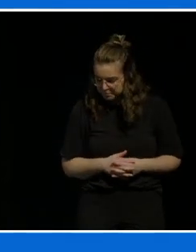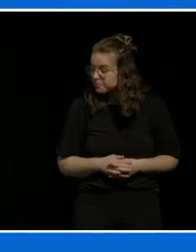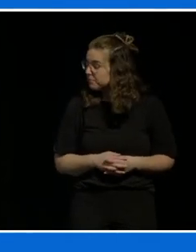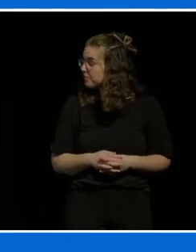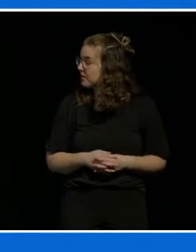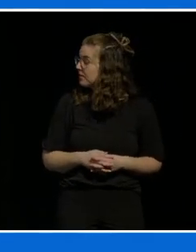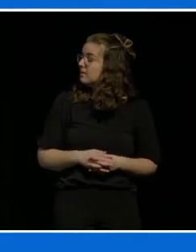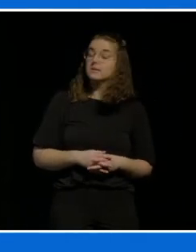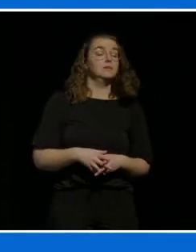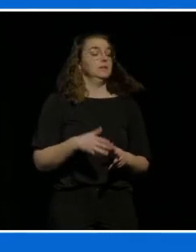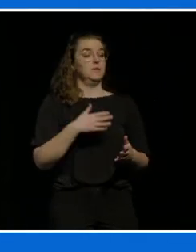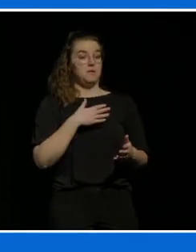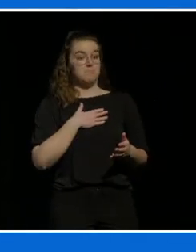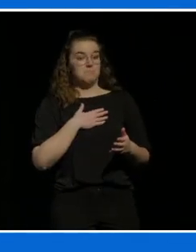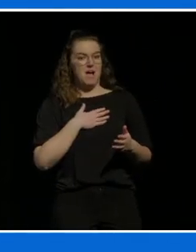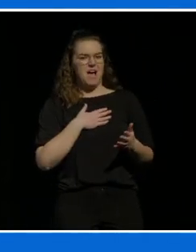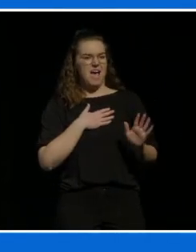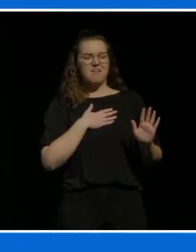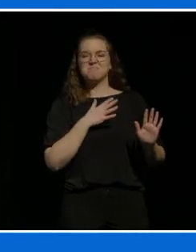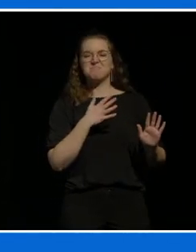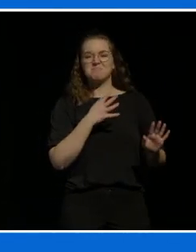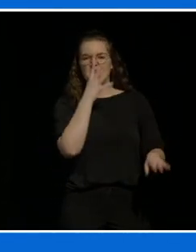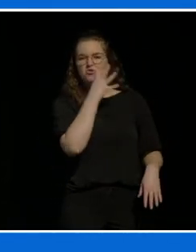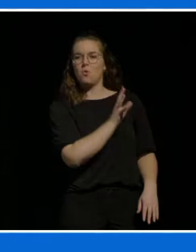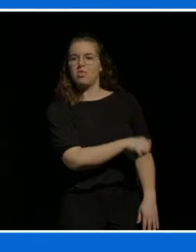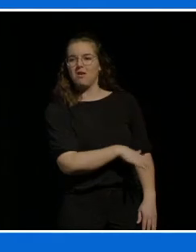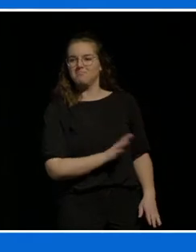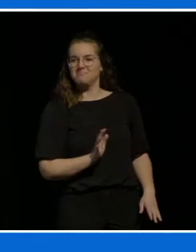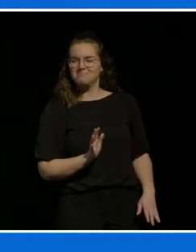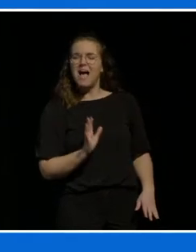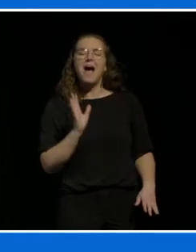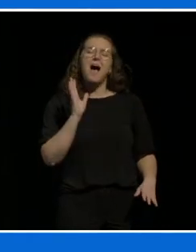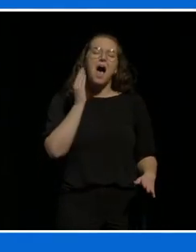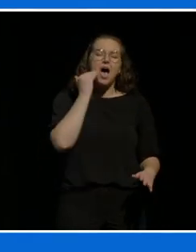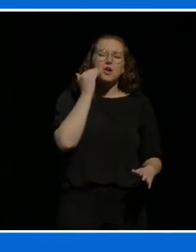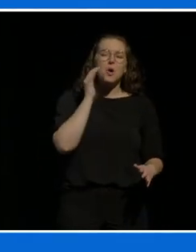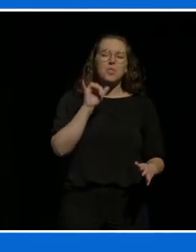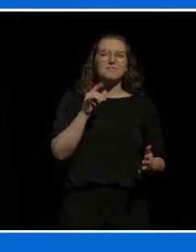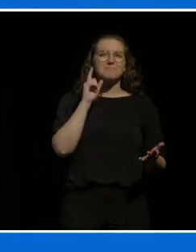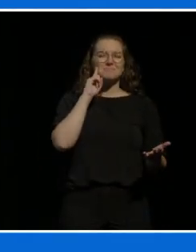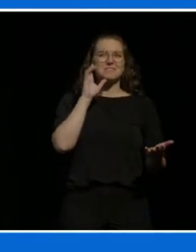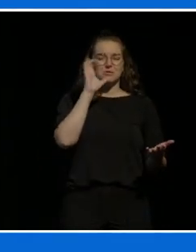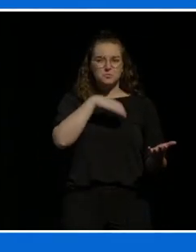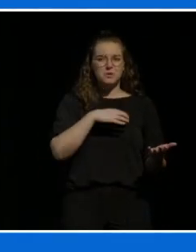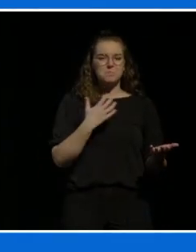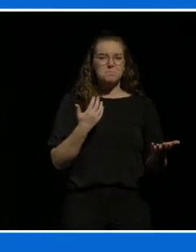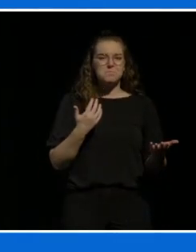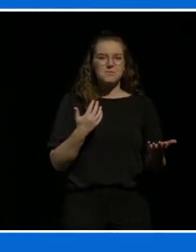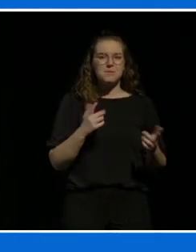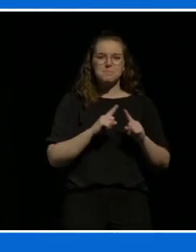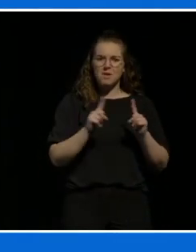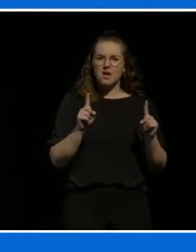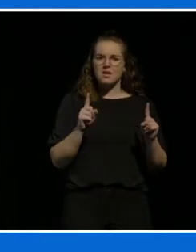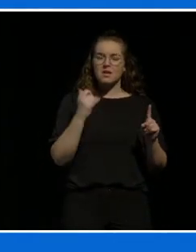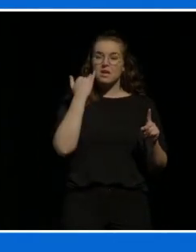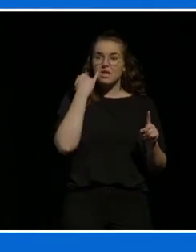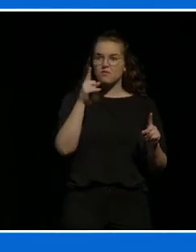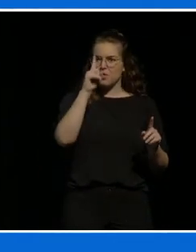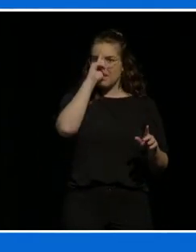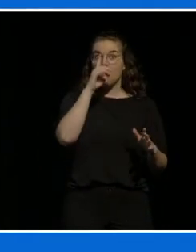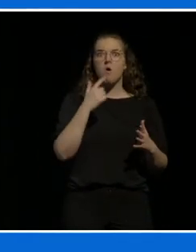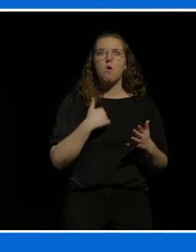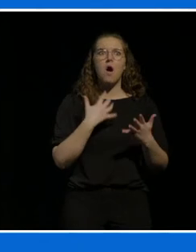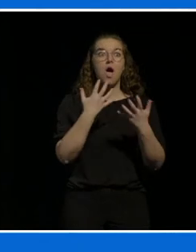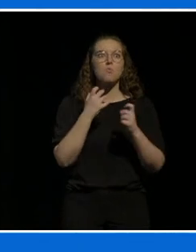My argument for that is actually not to think about that, which I know sounds weird, but I think if you go into it with thinking, oh, I'm gonna hit this